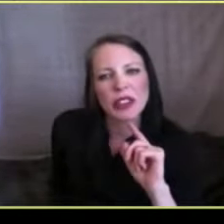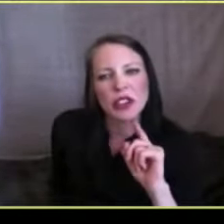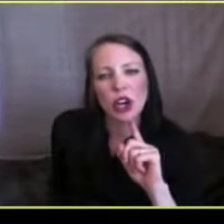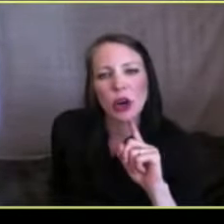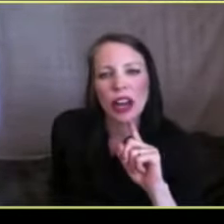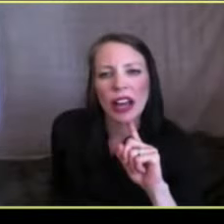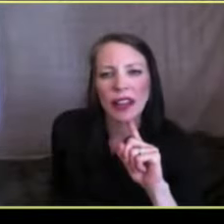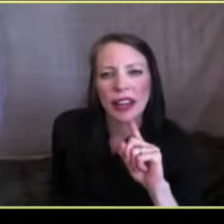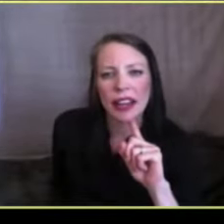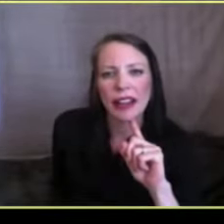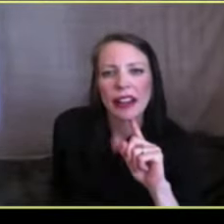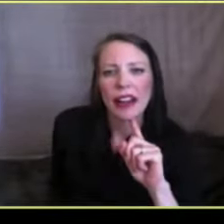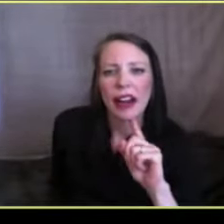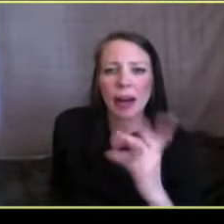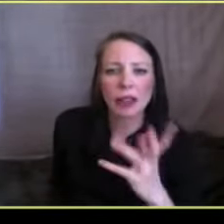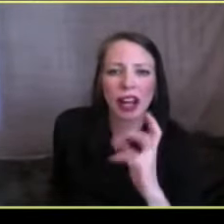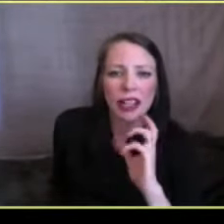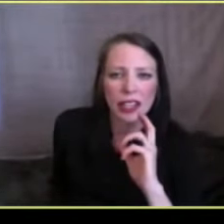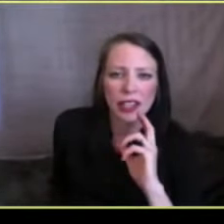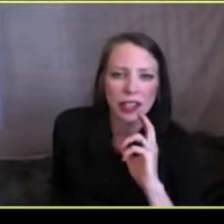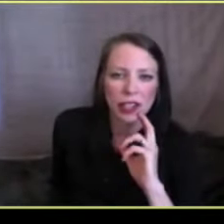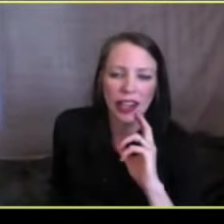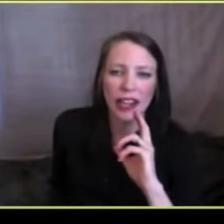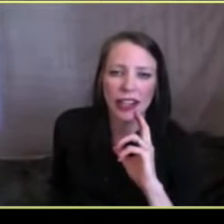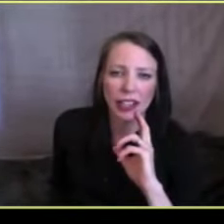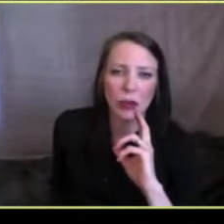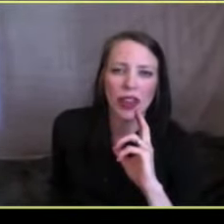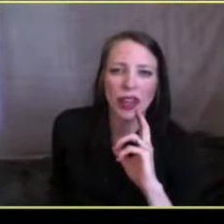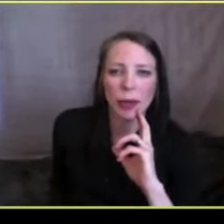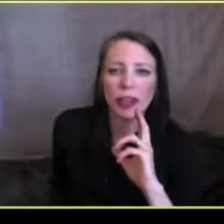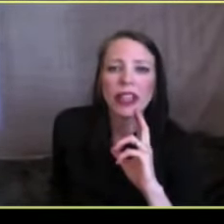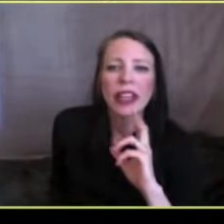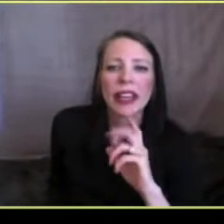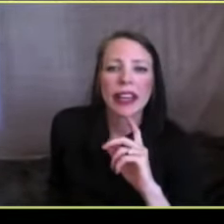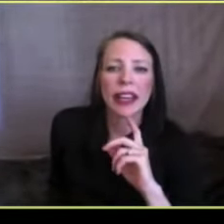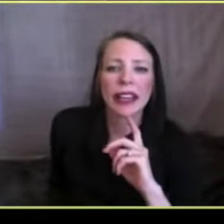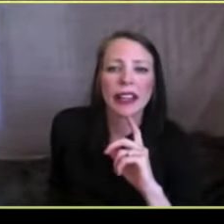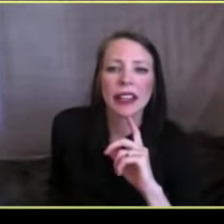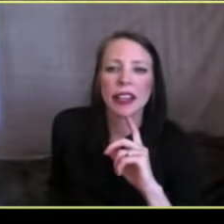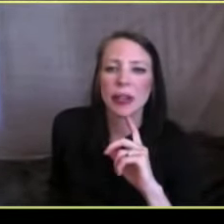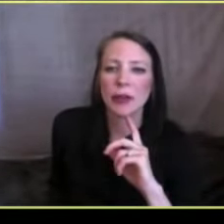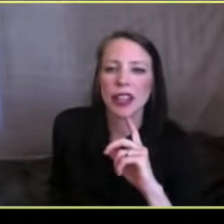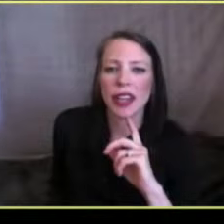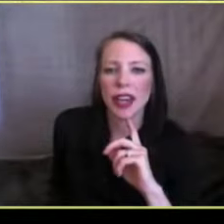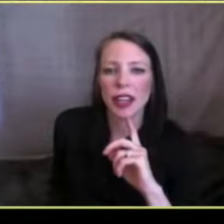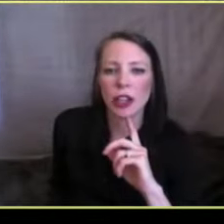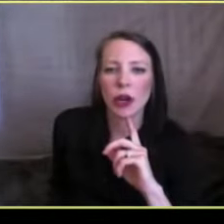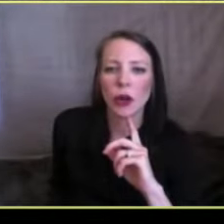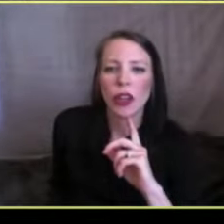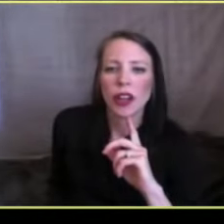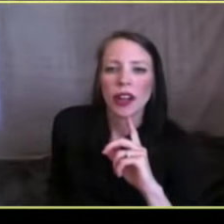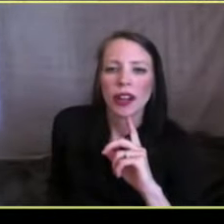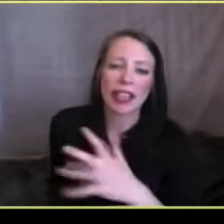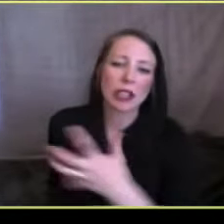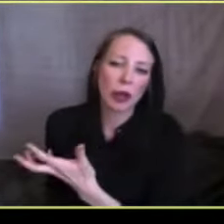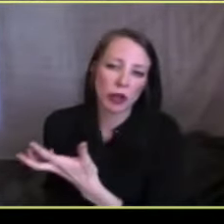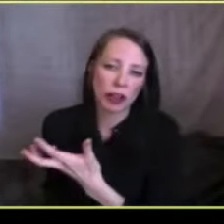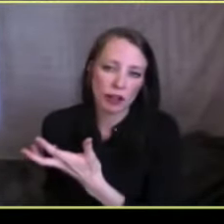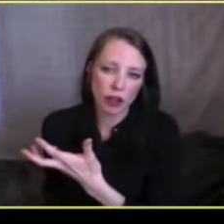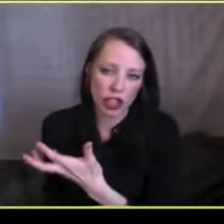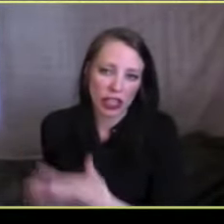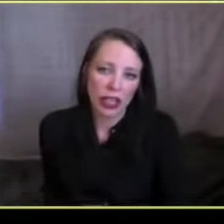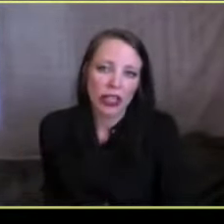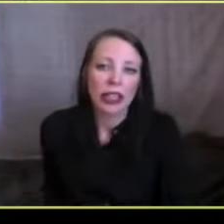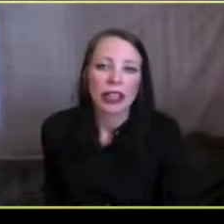months or so. And then I had Abdullahi, I got connected with him, and he was like, hey, because I told him I was over